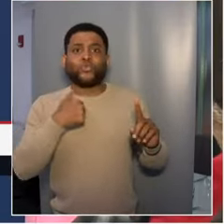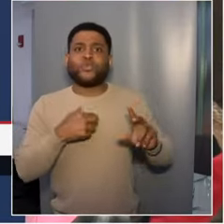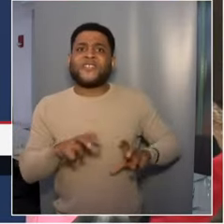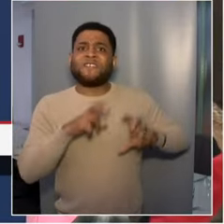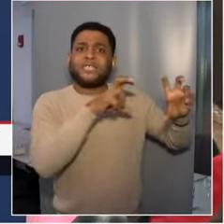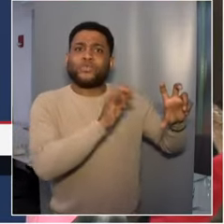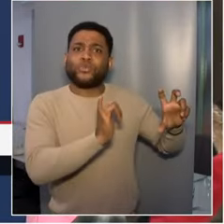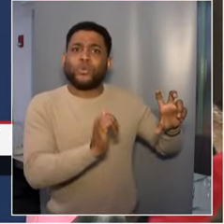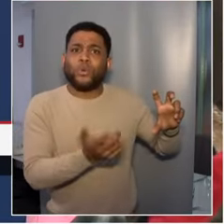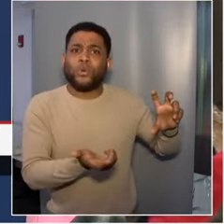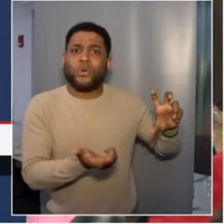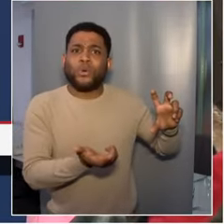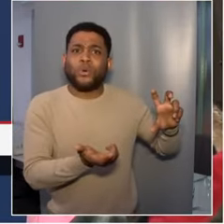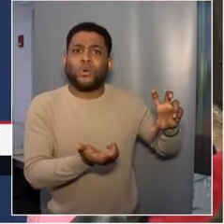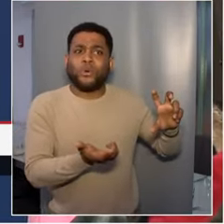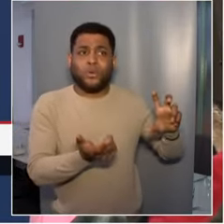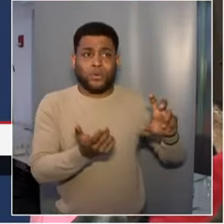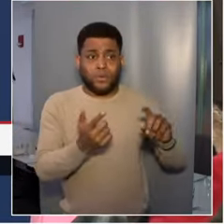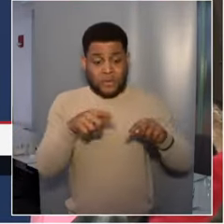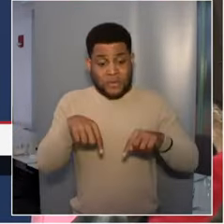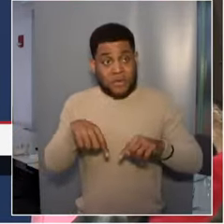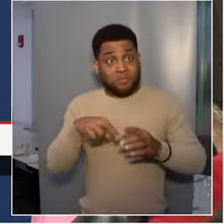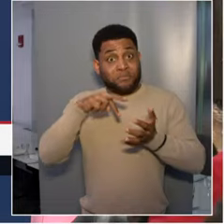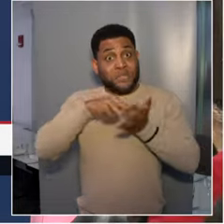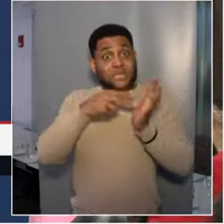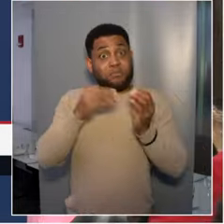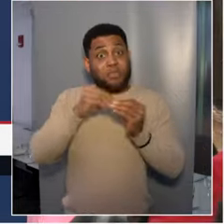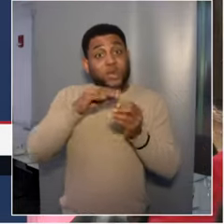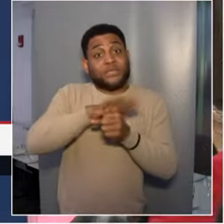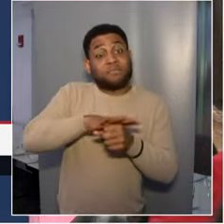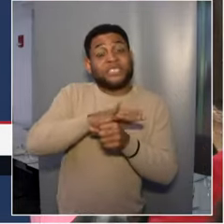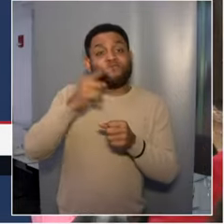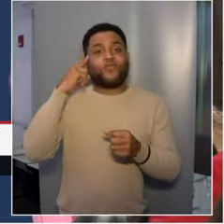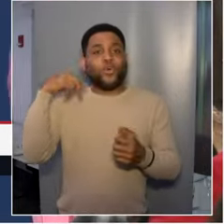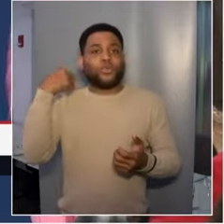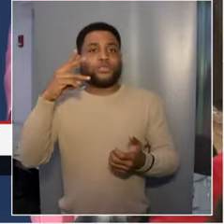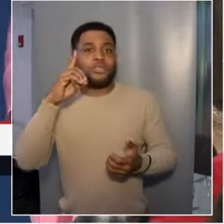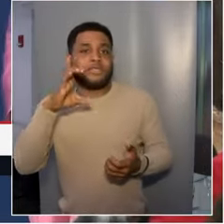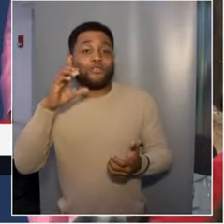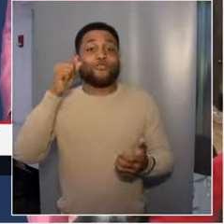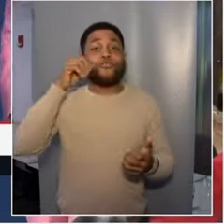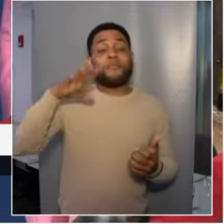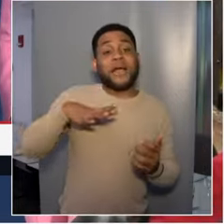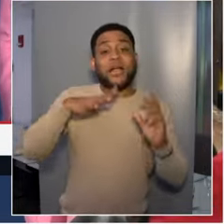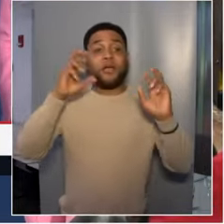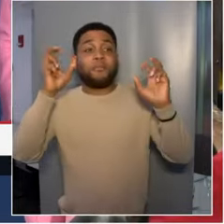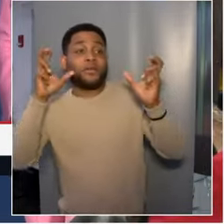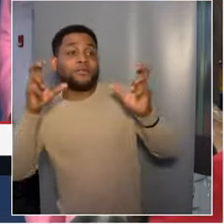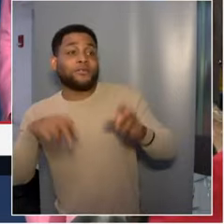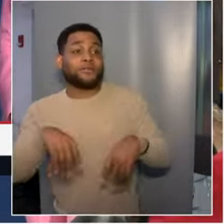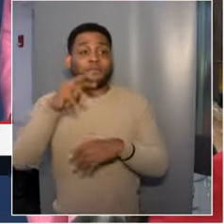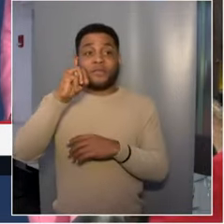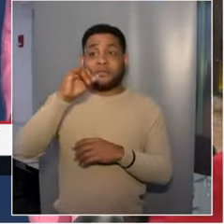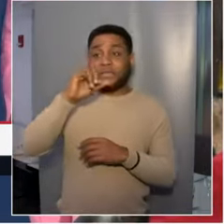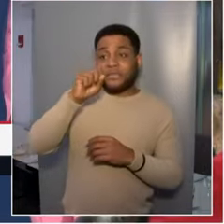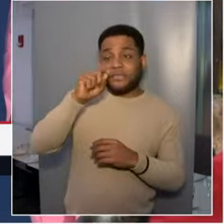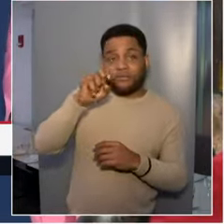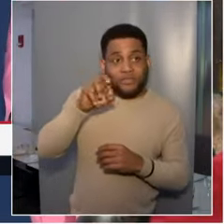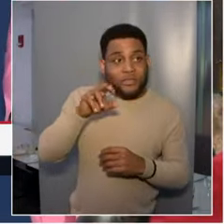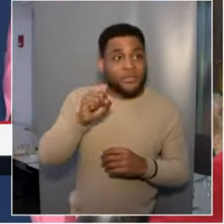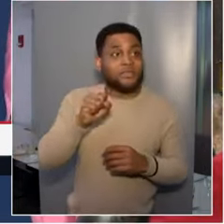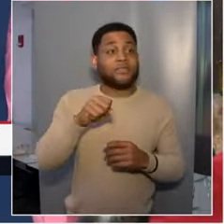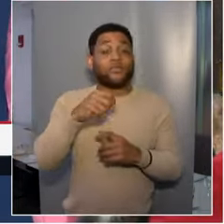more space for the Washington Mystics and the DC Go-Go and additional events for Congress Heights. Mr. Leon says